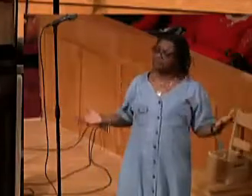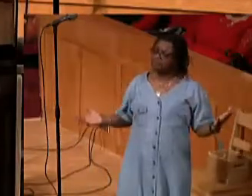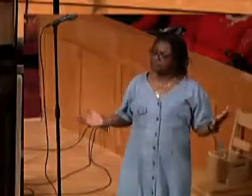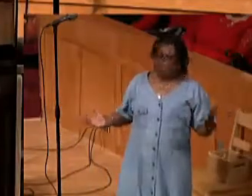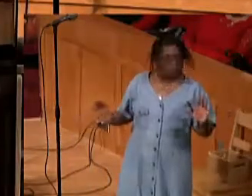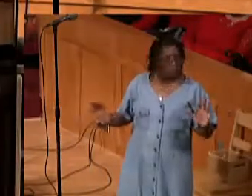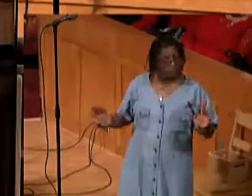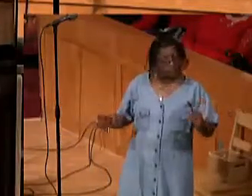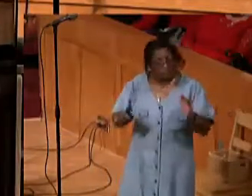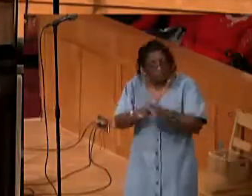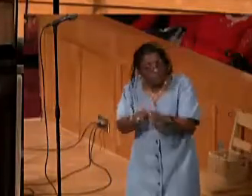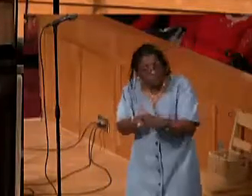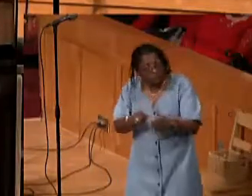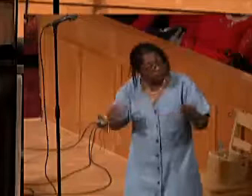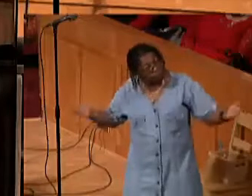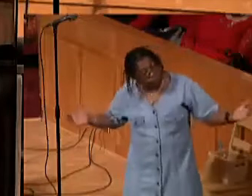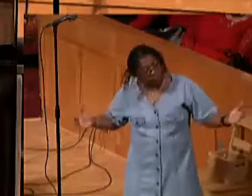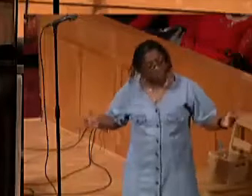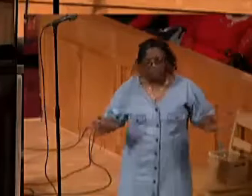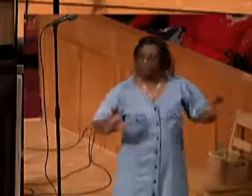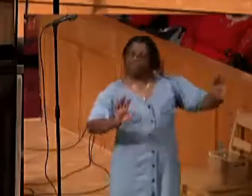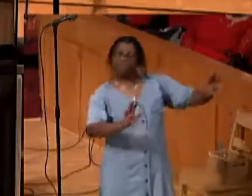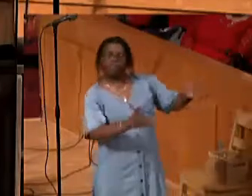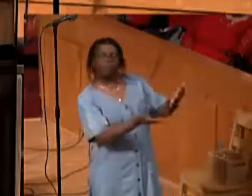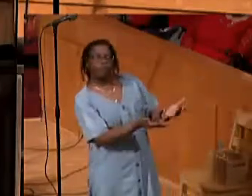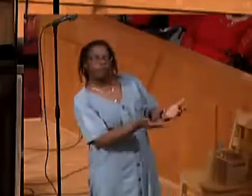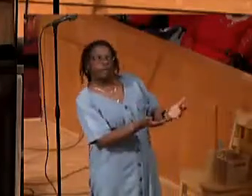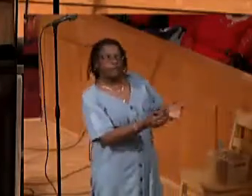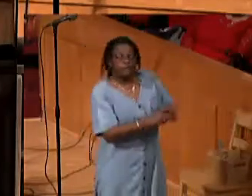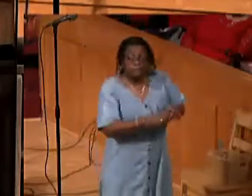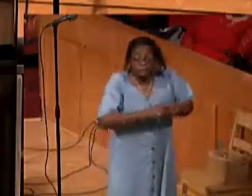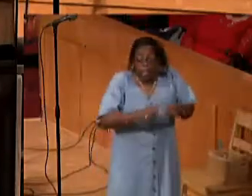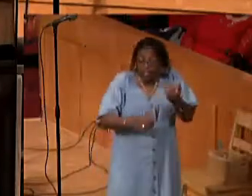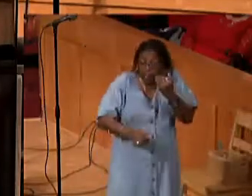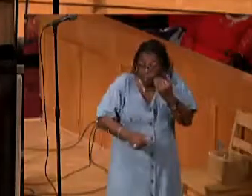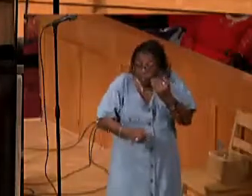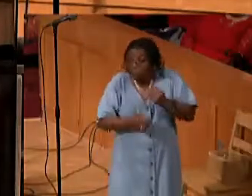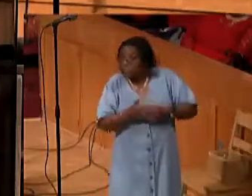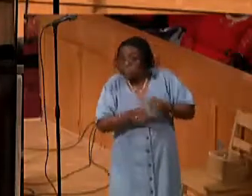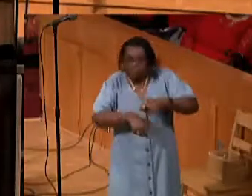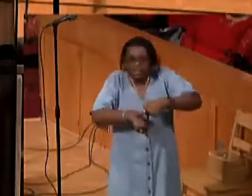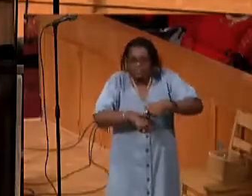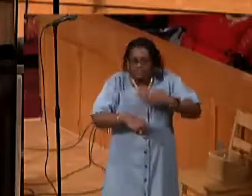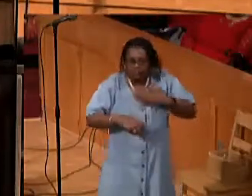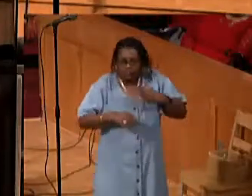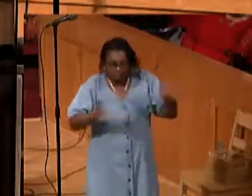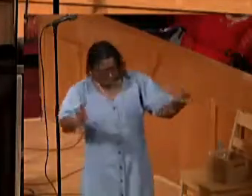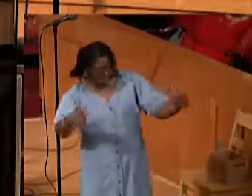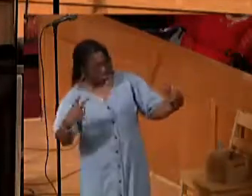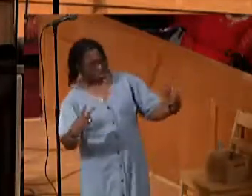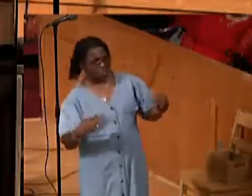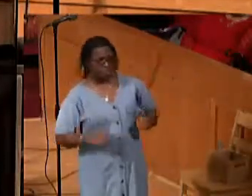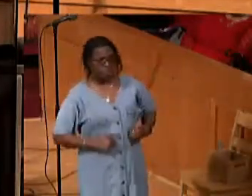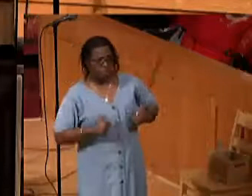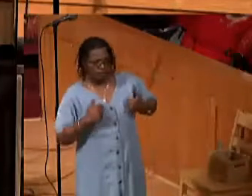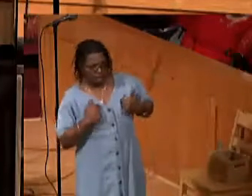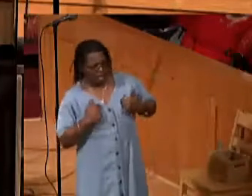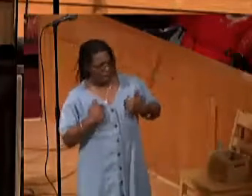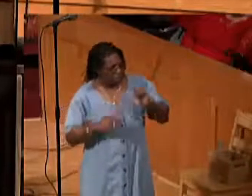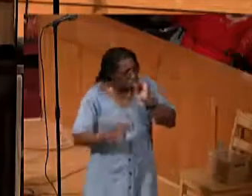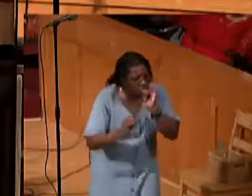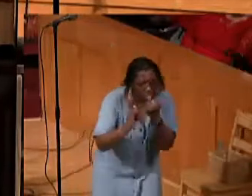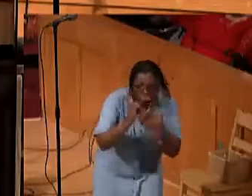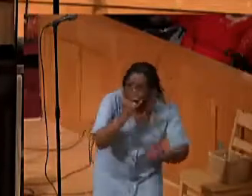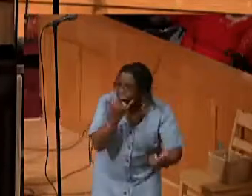barely slipped by? You didn't slip by. It was God holding stuff back. on your behalf. Do I have a witness